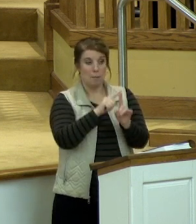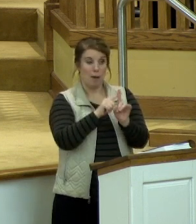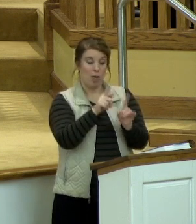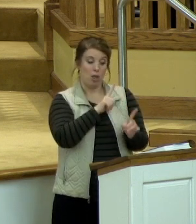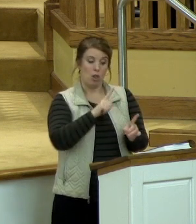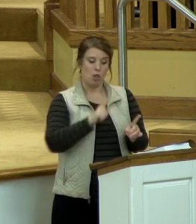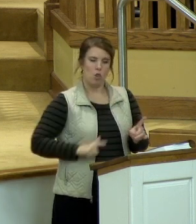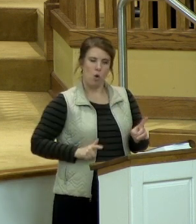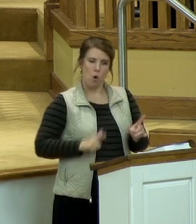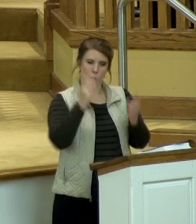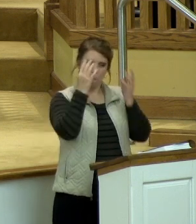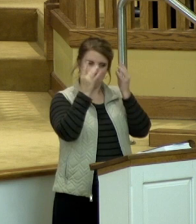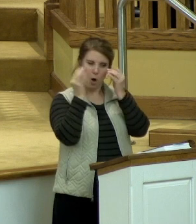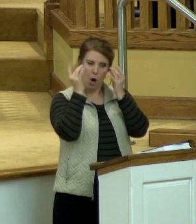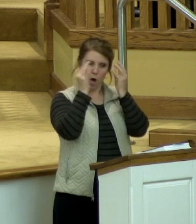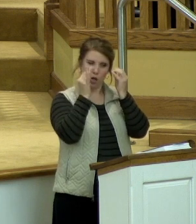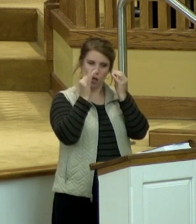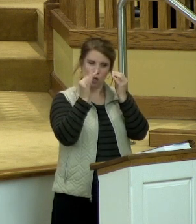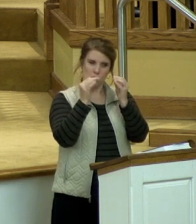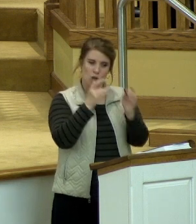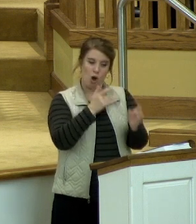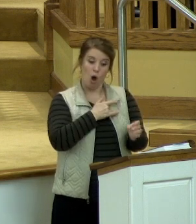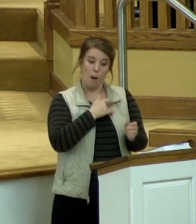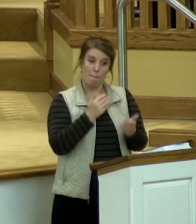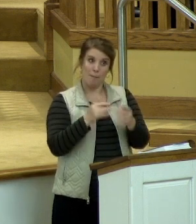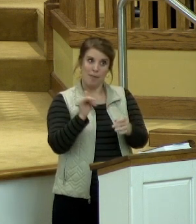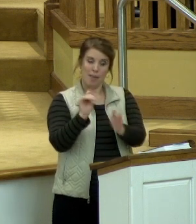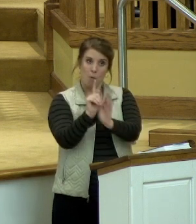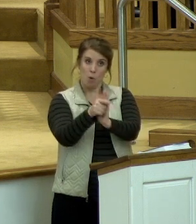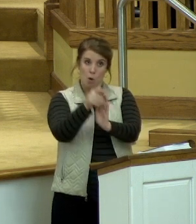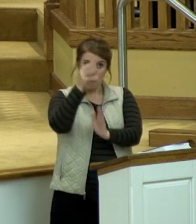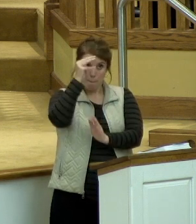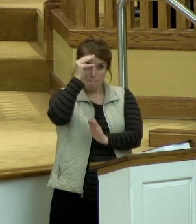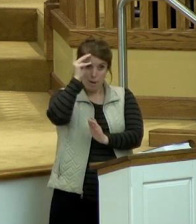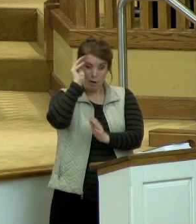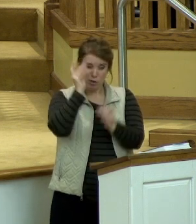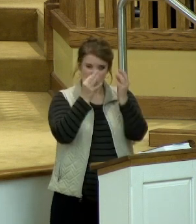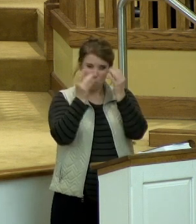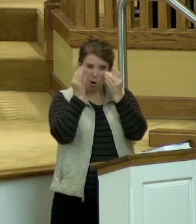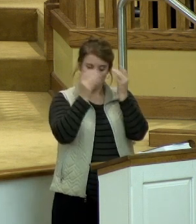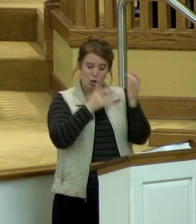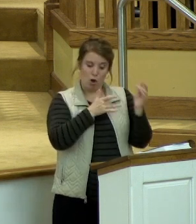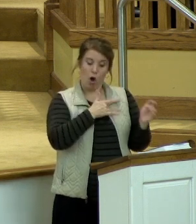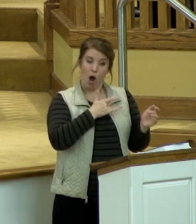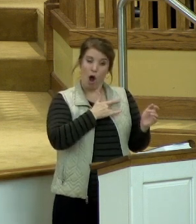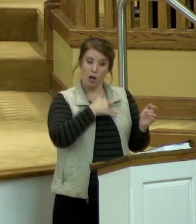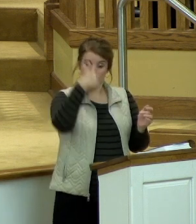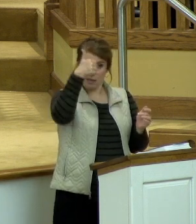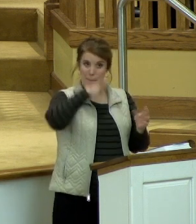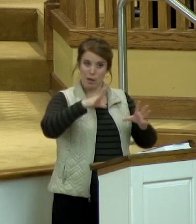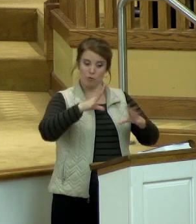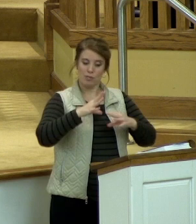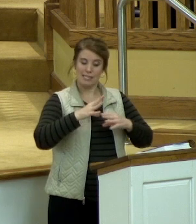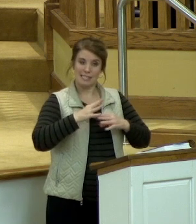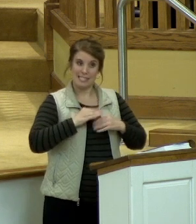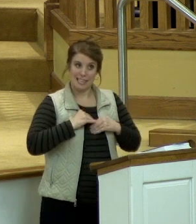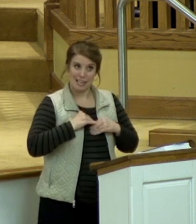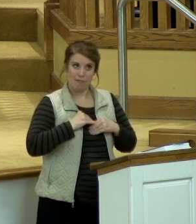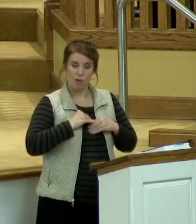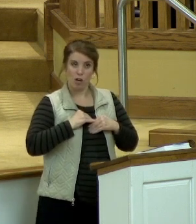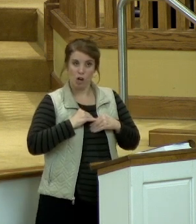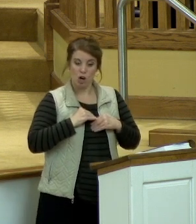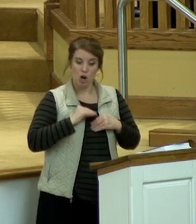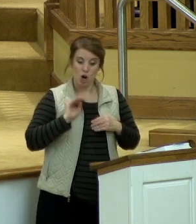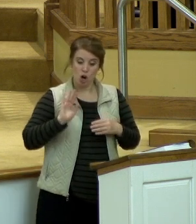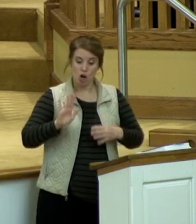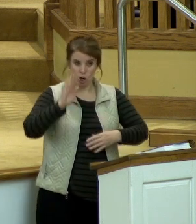And maybe in that moment, Mary was pondering the hearts of the men that would be receiving her son.